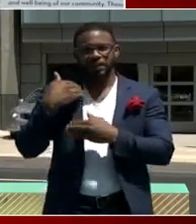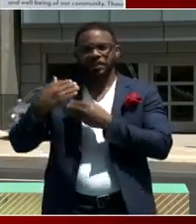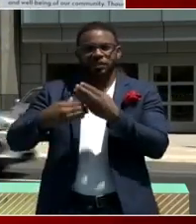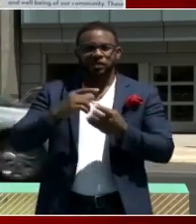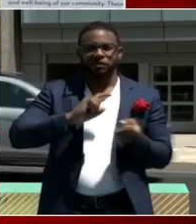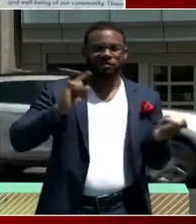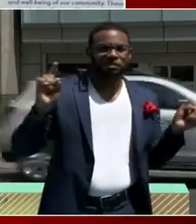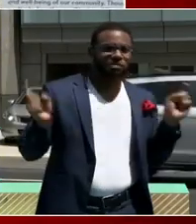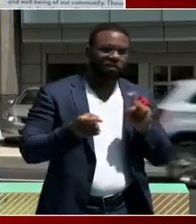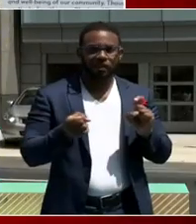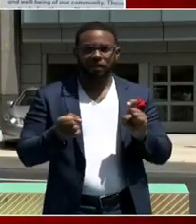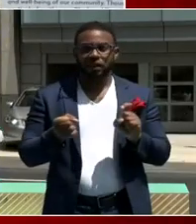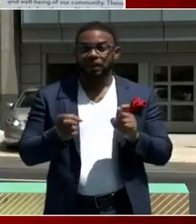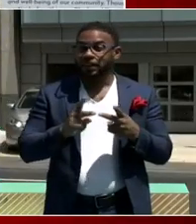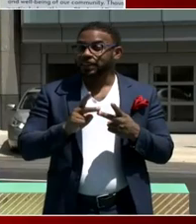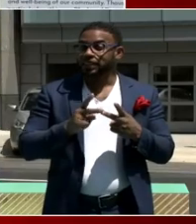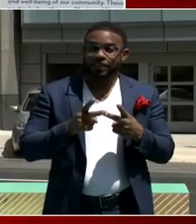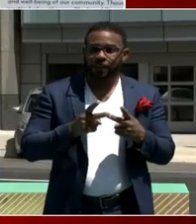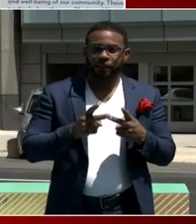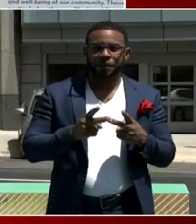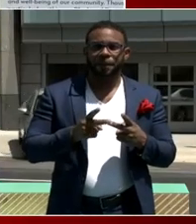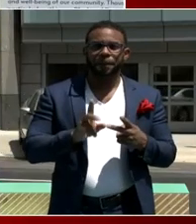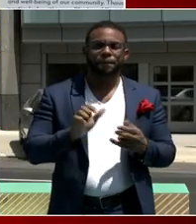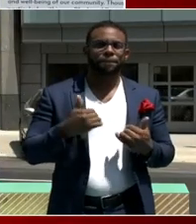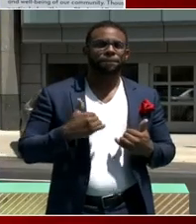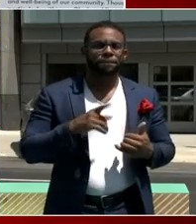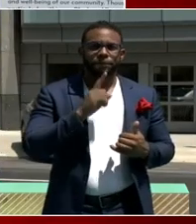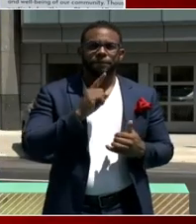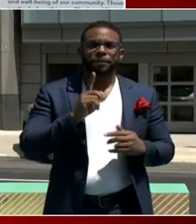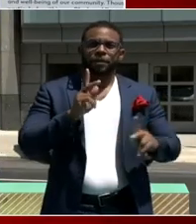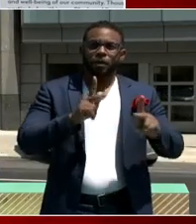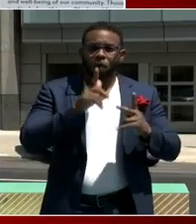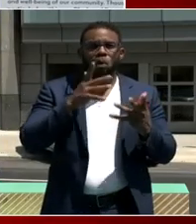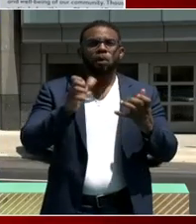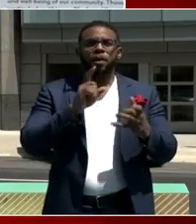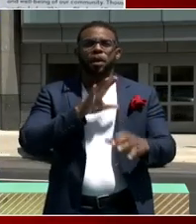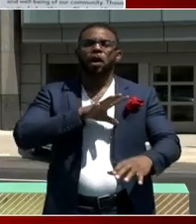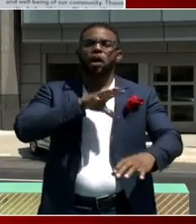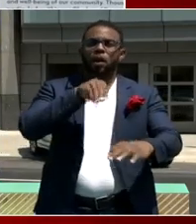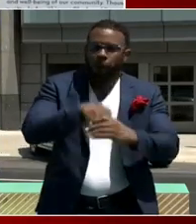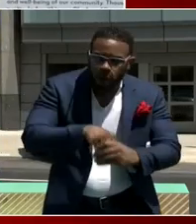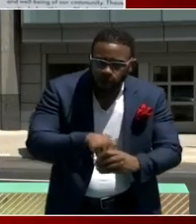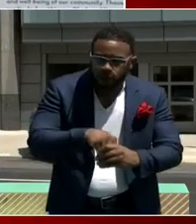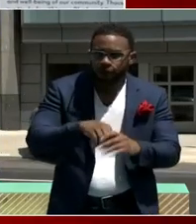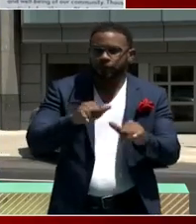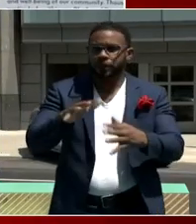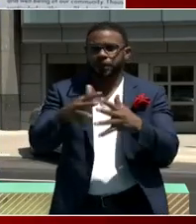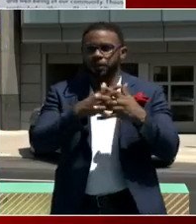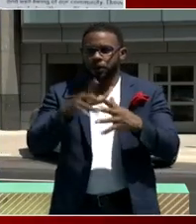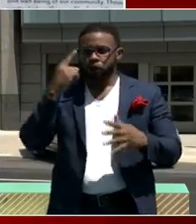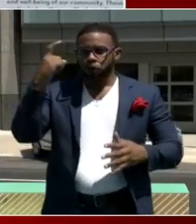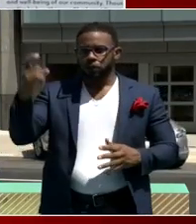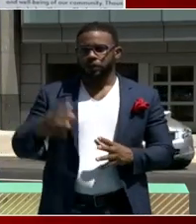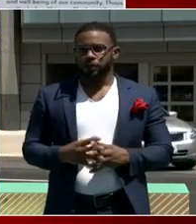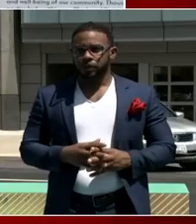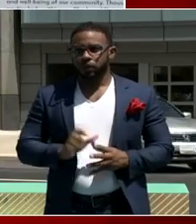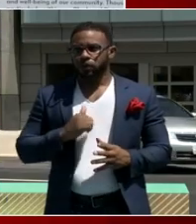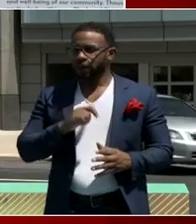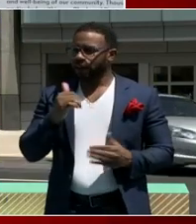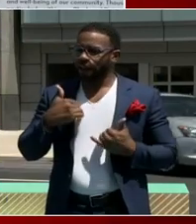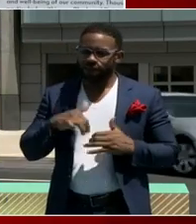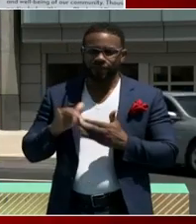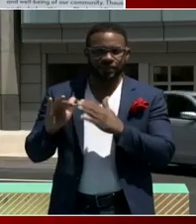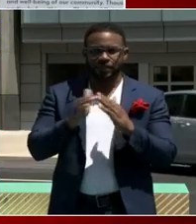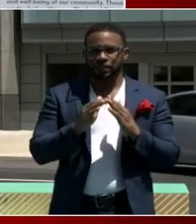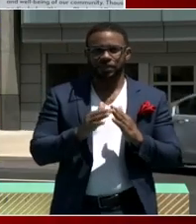generational difference. The second pillar that we have is people who want to be a part of this American dream that we have in